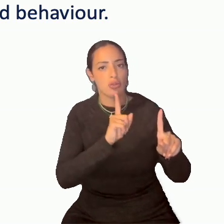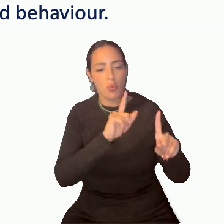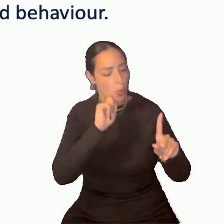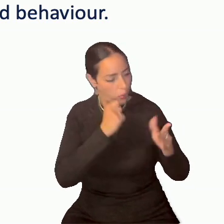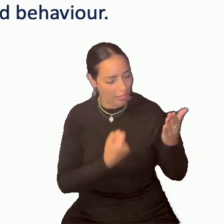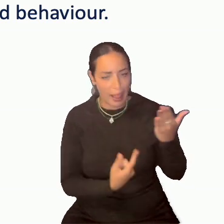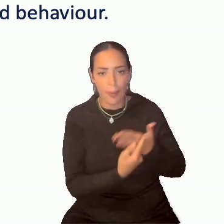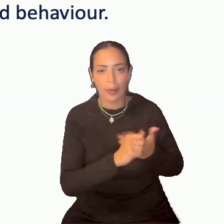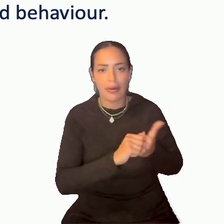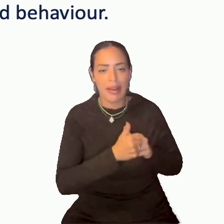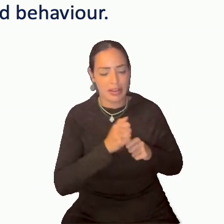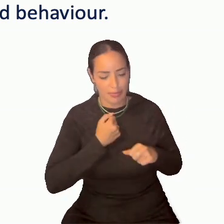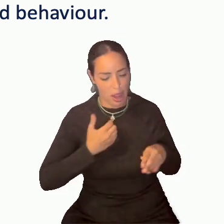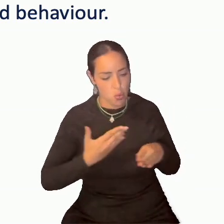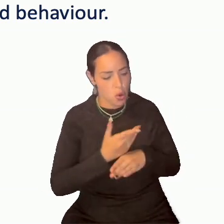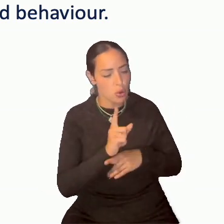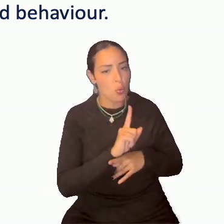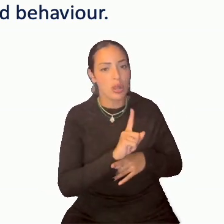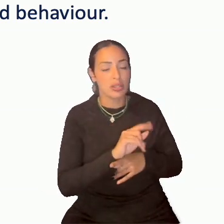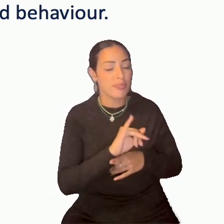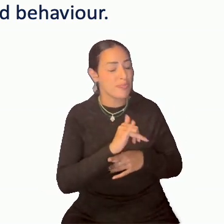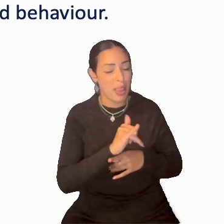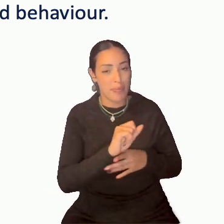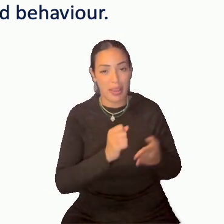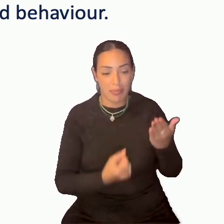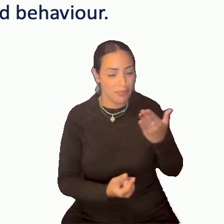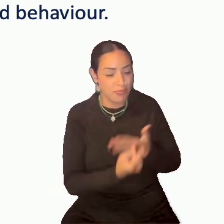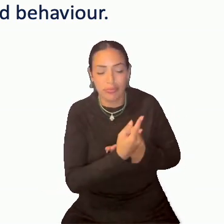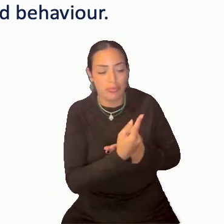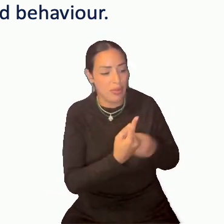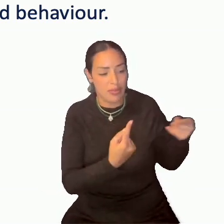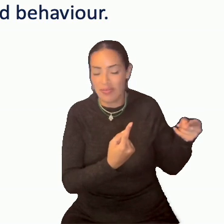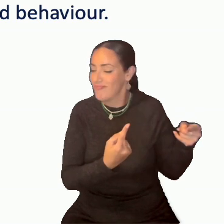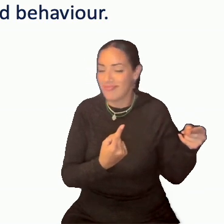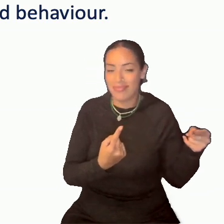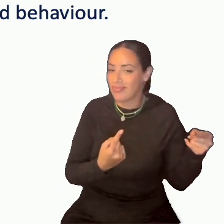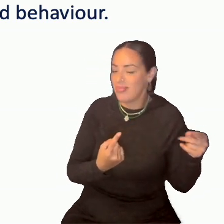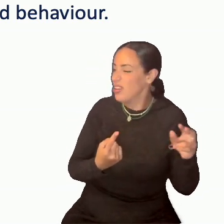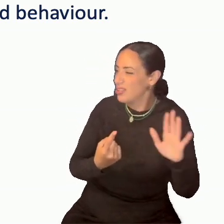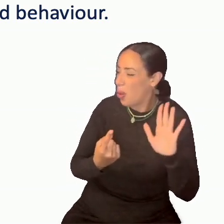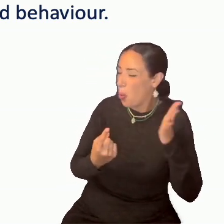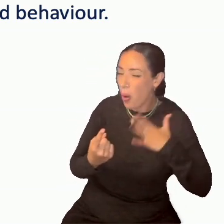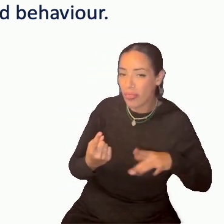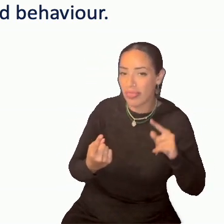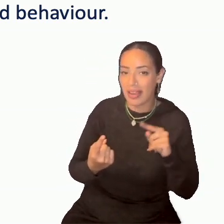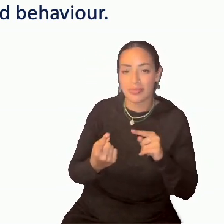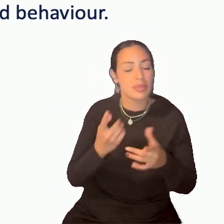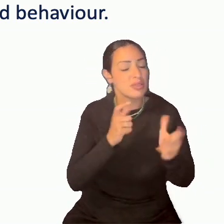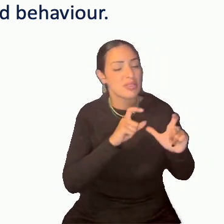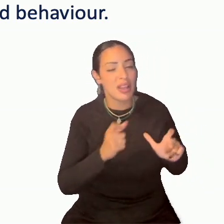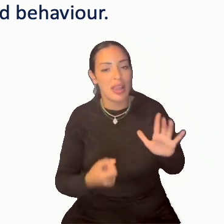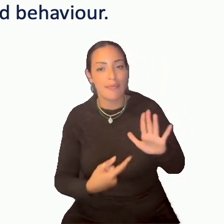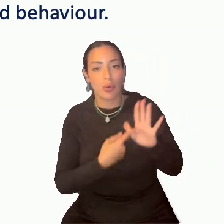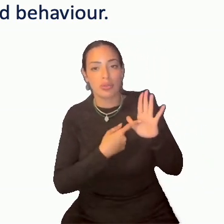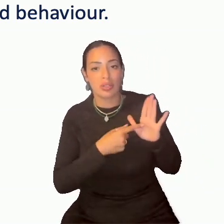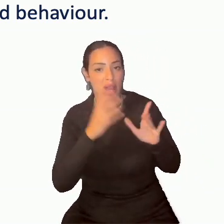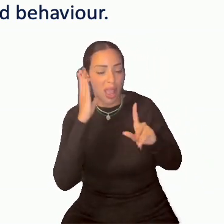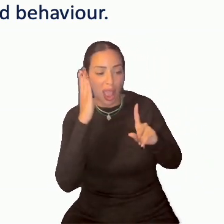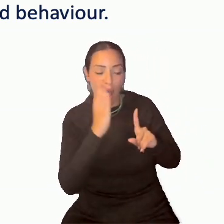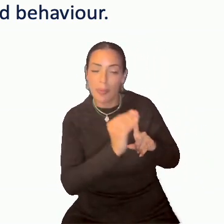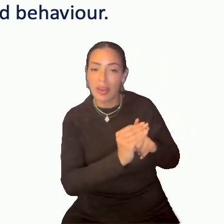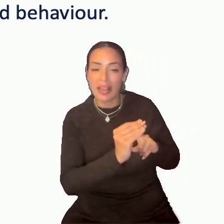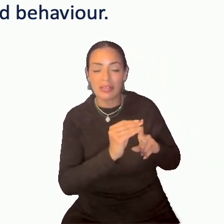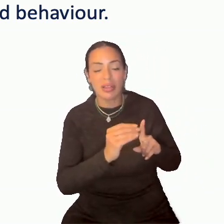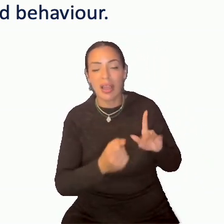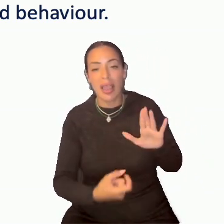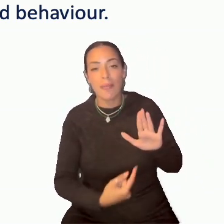actions, even if the outcome is not what they might have hoped for. These updates are also particularly important if there might be a delay or long wait